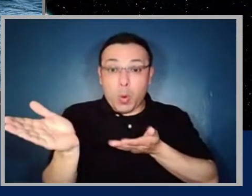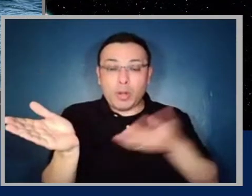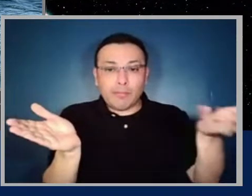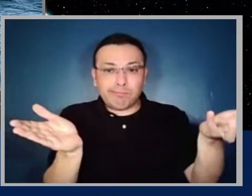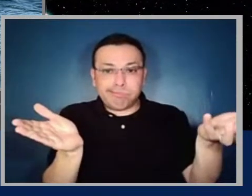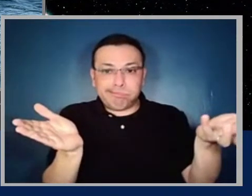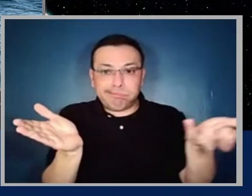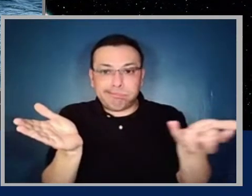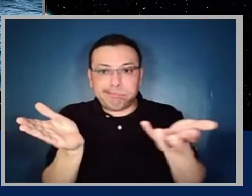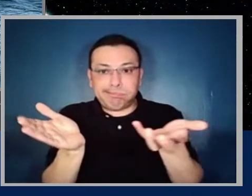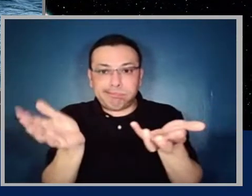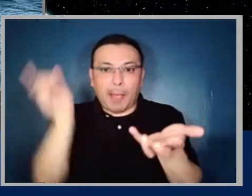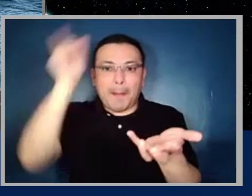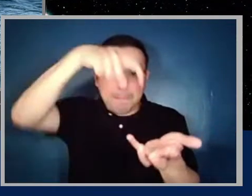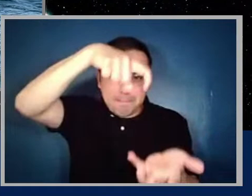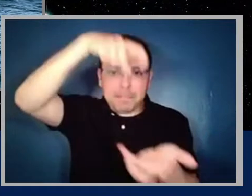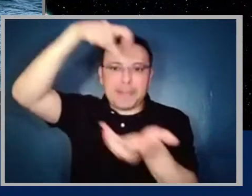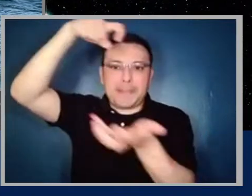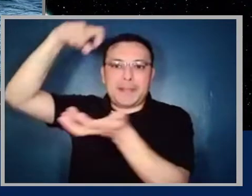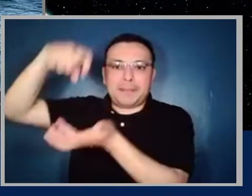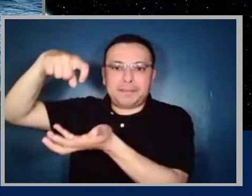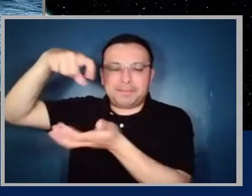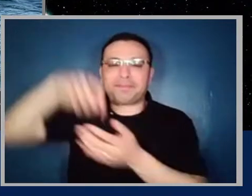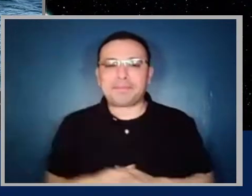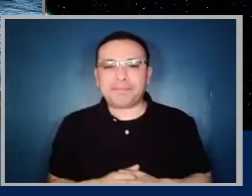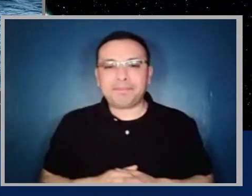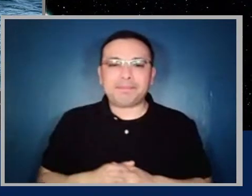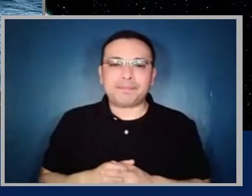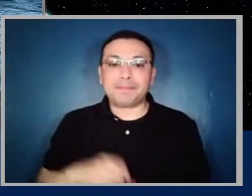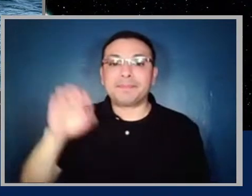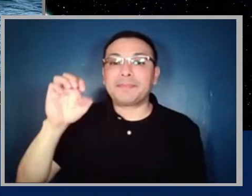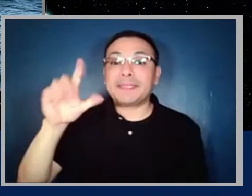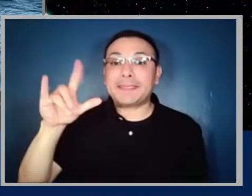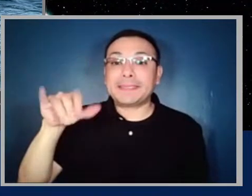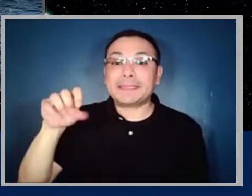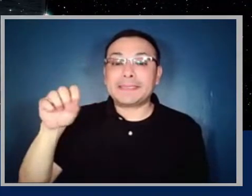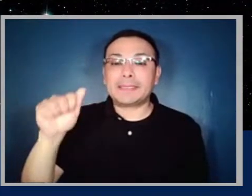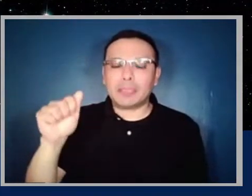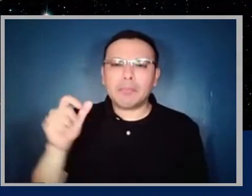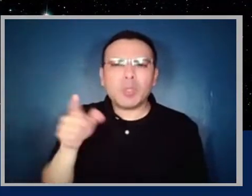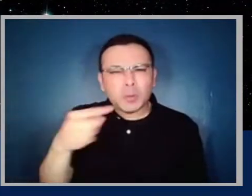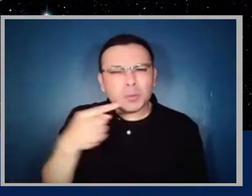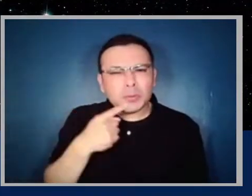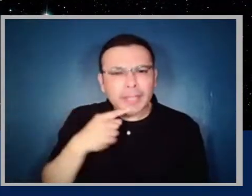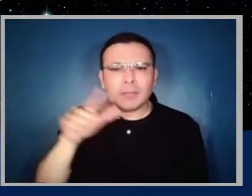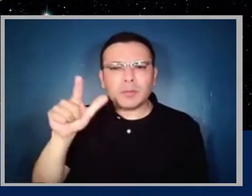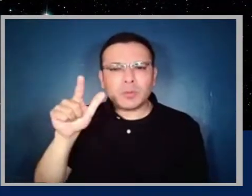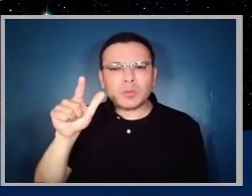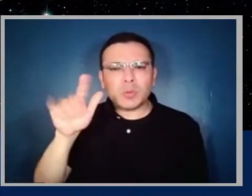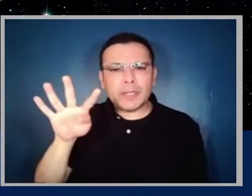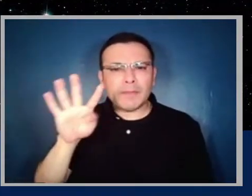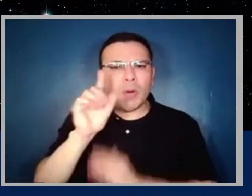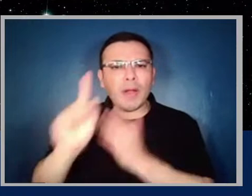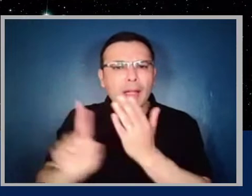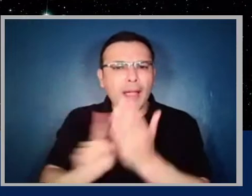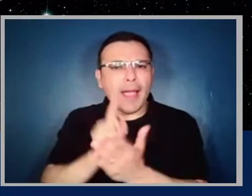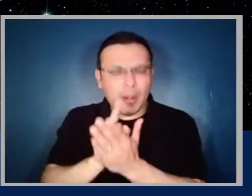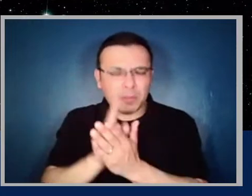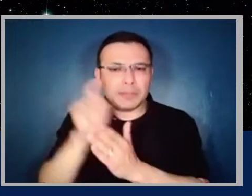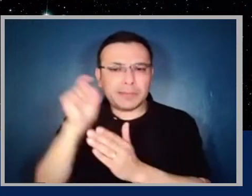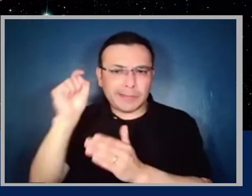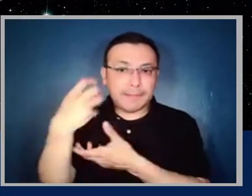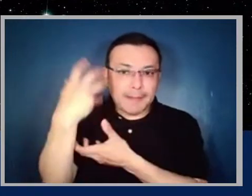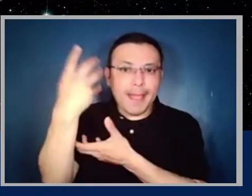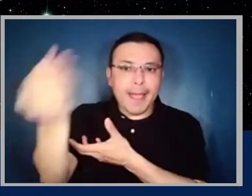world, I know you said they could stay out there for example, like 24 hours. In an ideal world, what is the timeline of that from splashdown to actually when